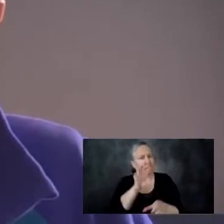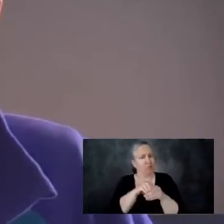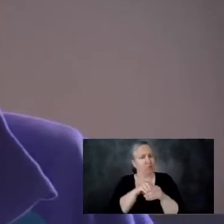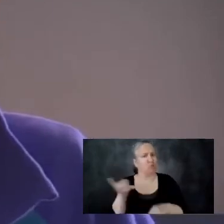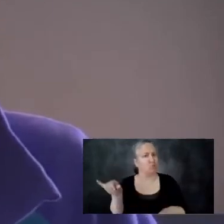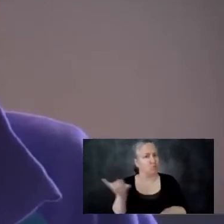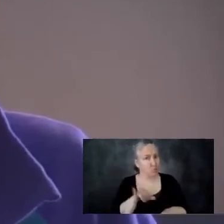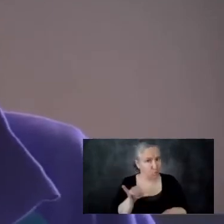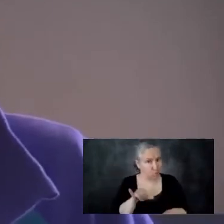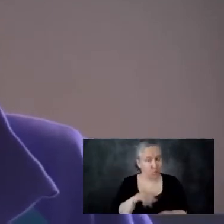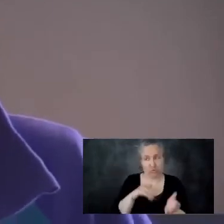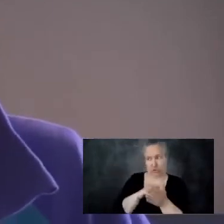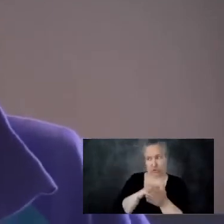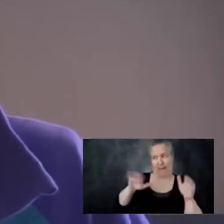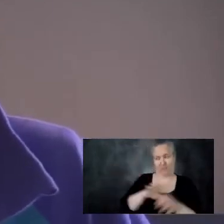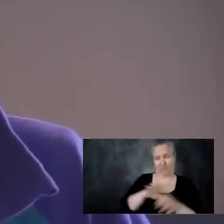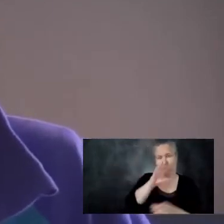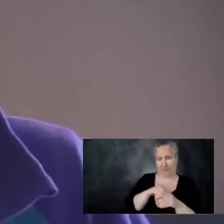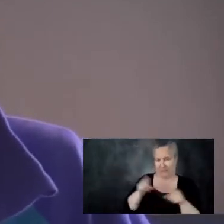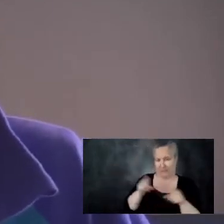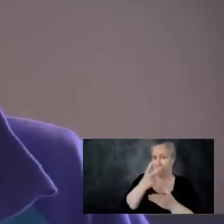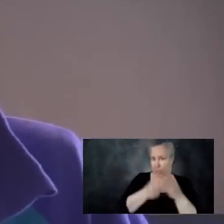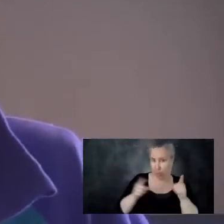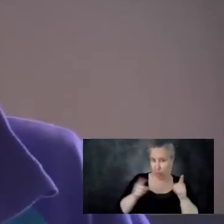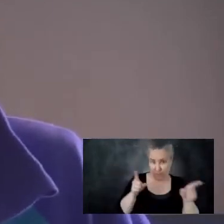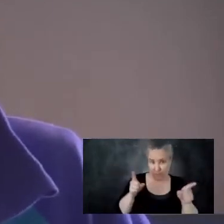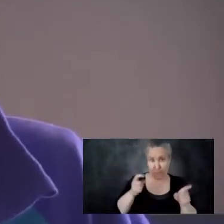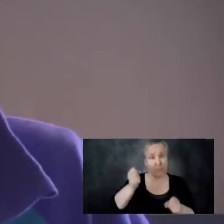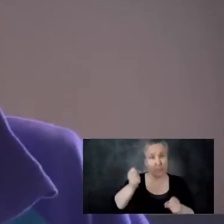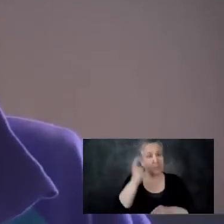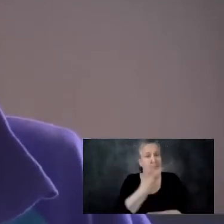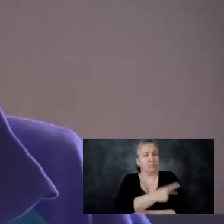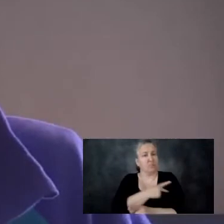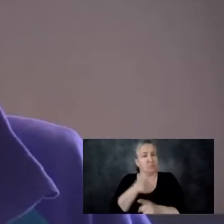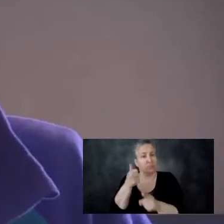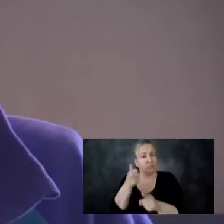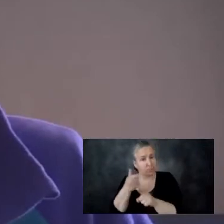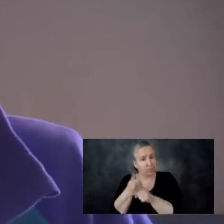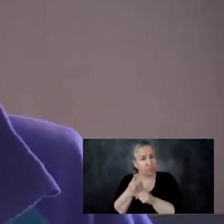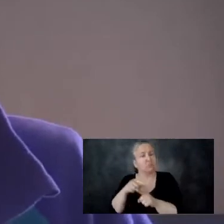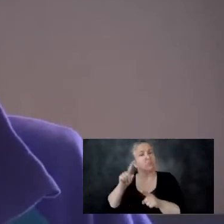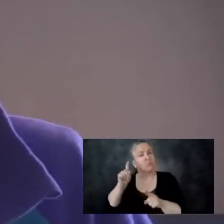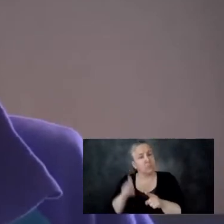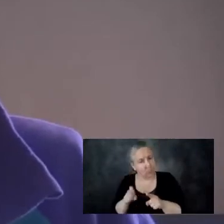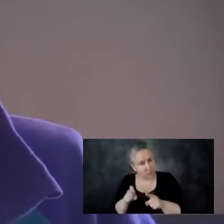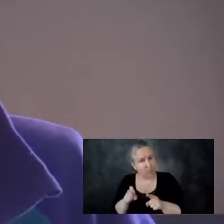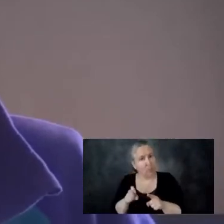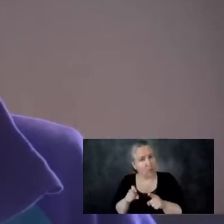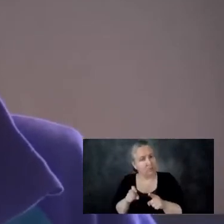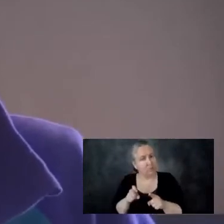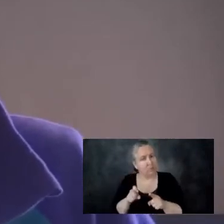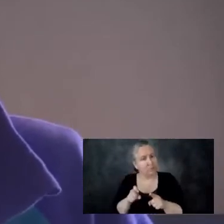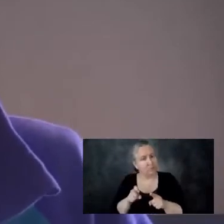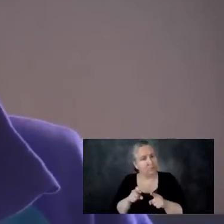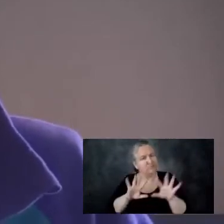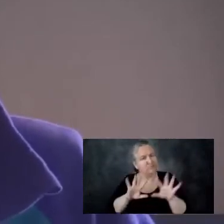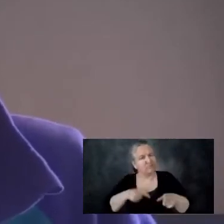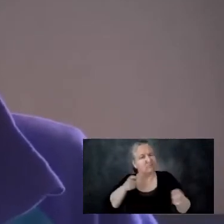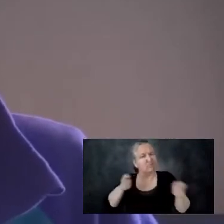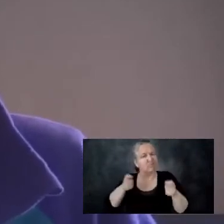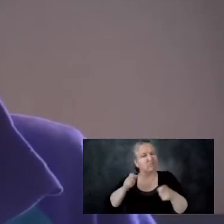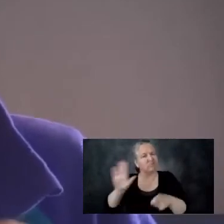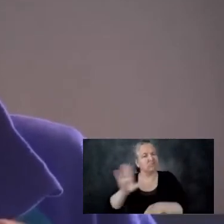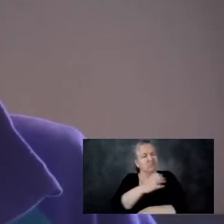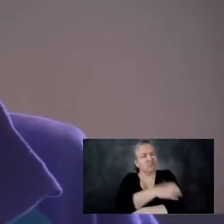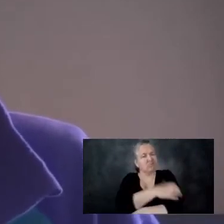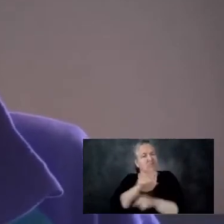team as the physician is, and the patient has to take control of their clinical trials as